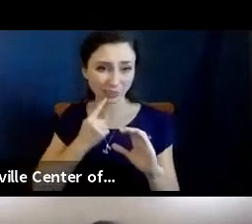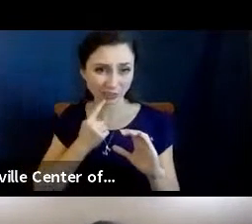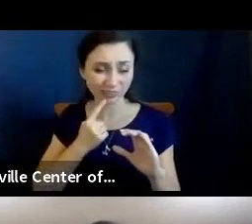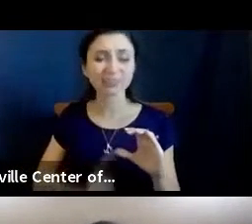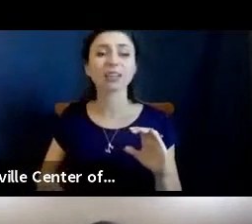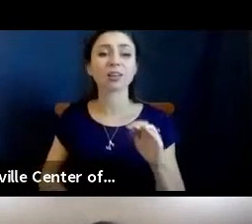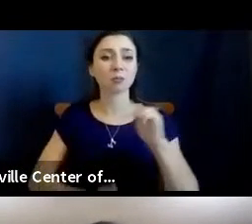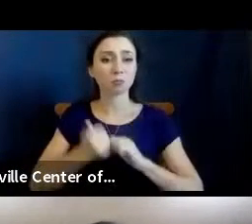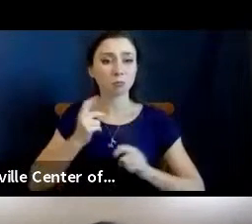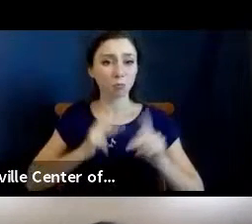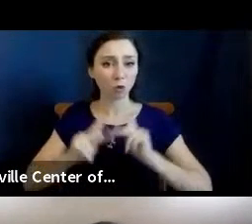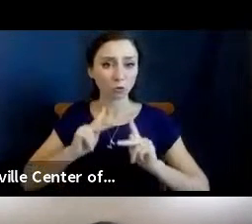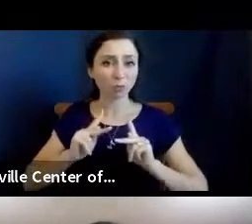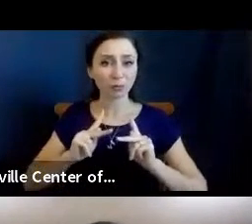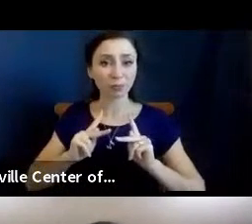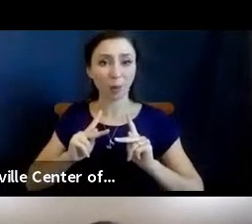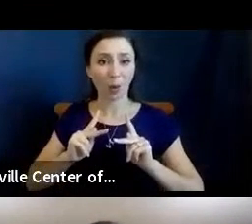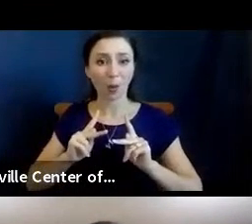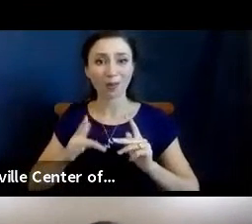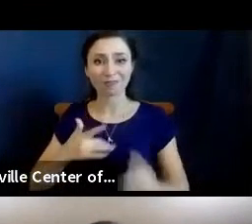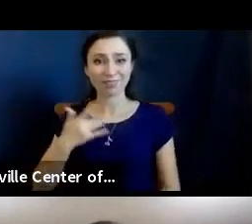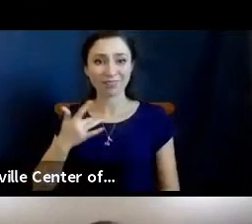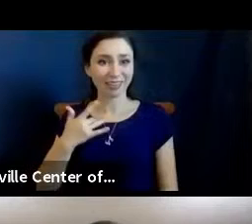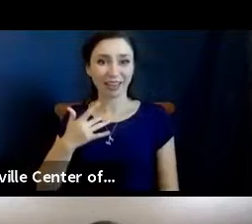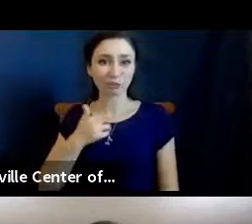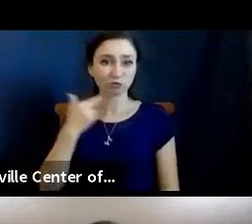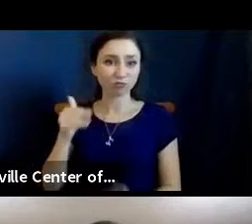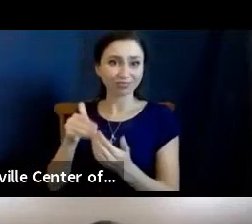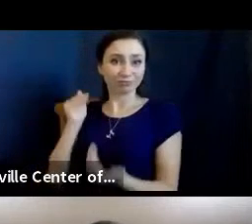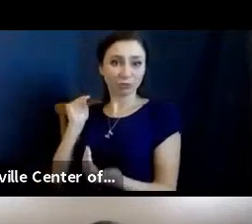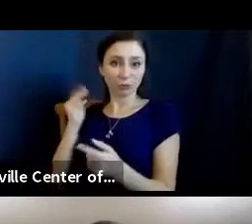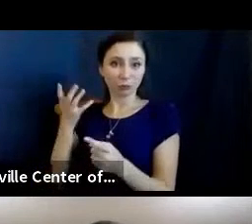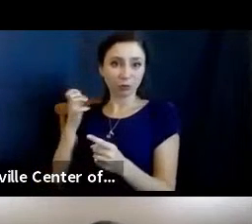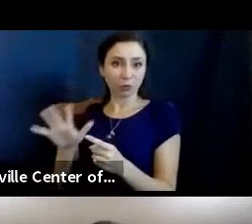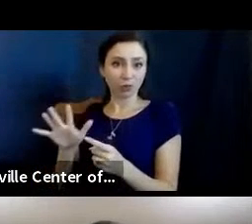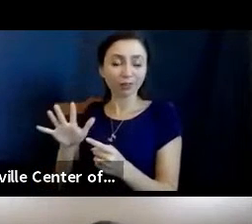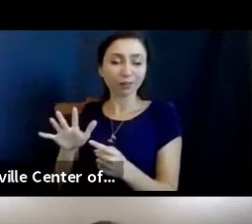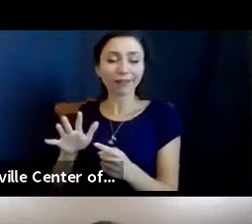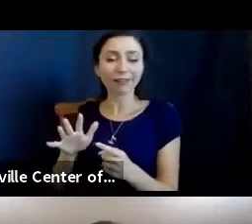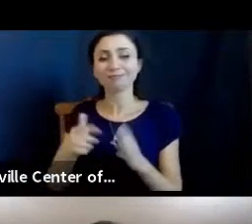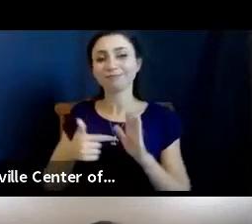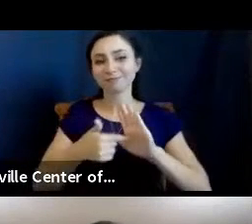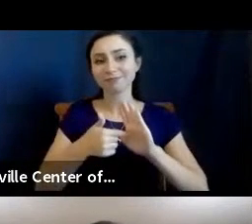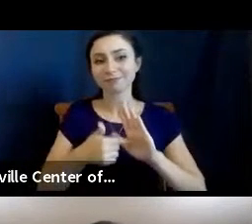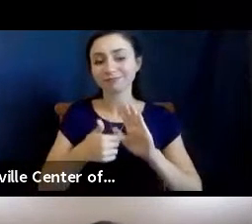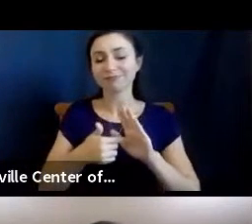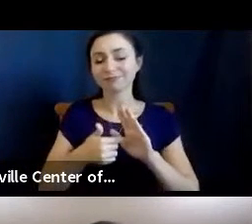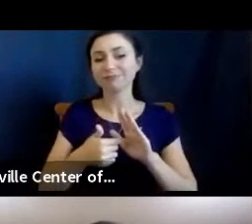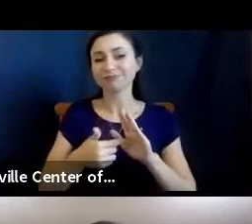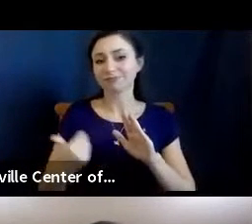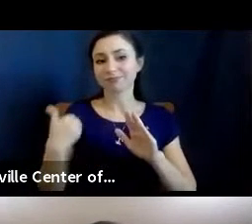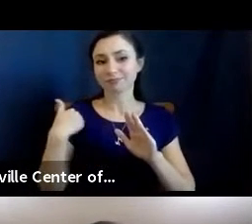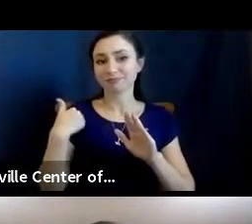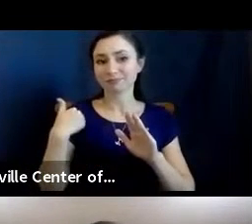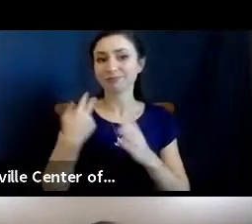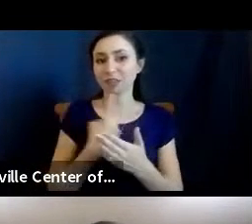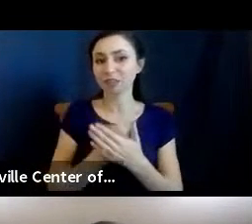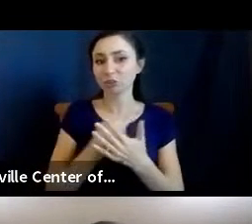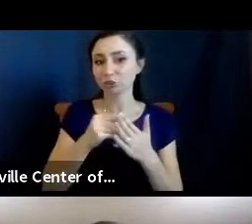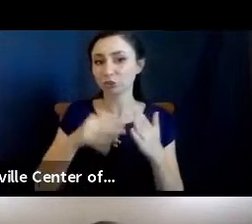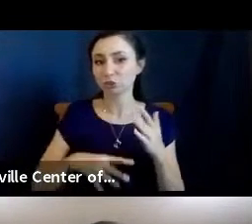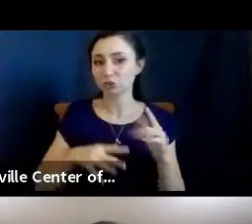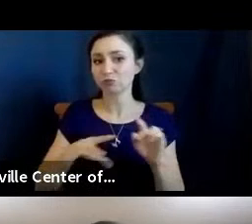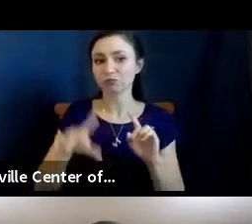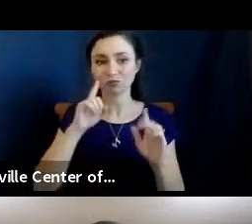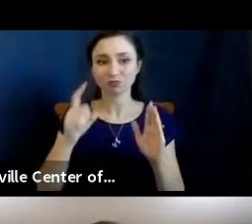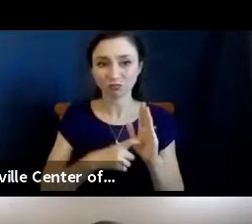people are somewhat risk averse. As an example, one of our former grad students, Beth Glenn, had a paper where she found that cases of